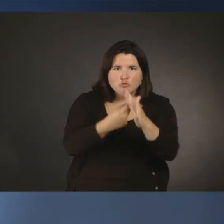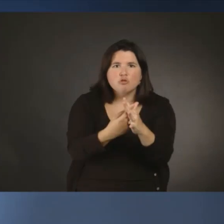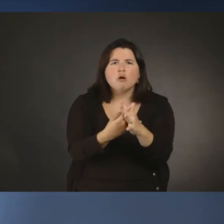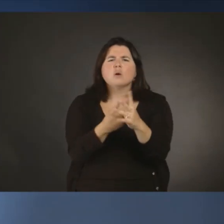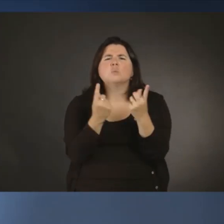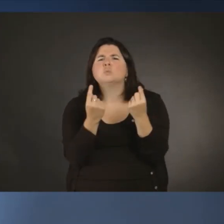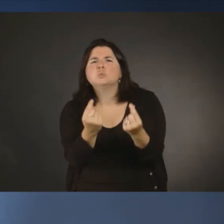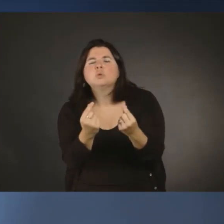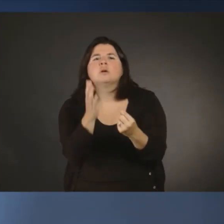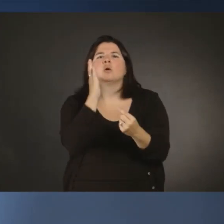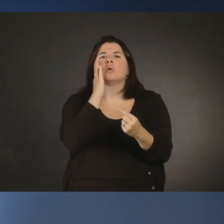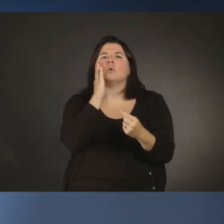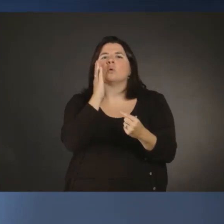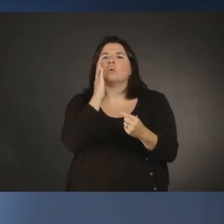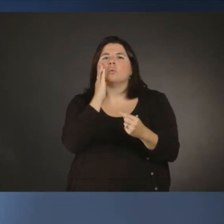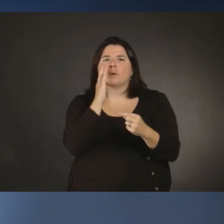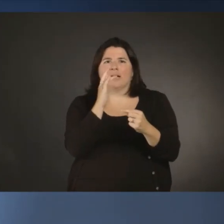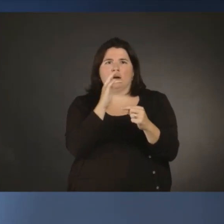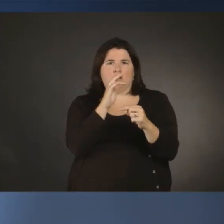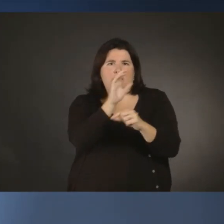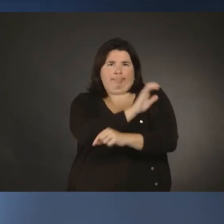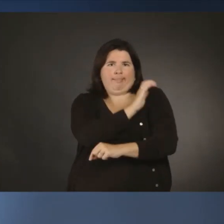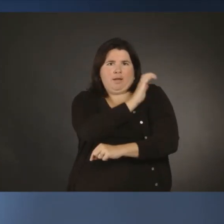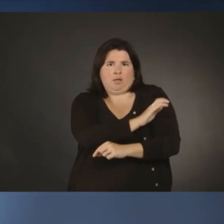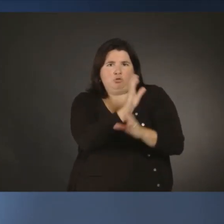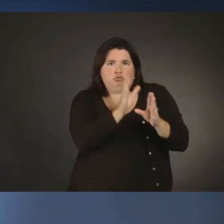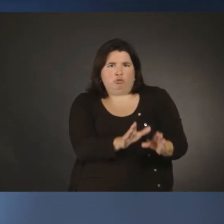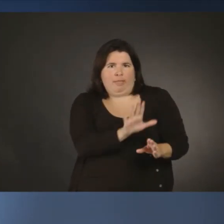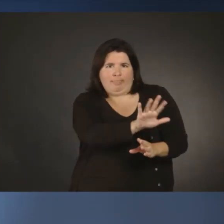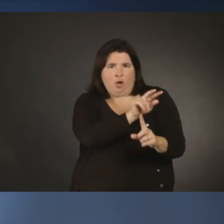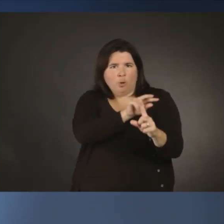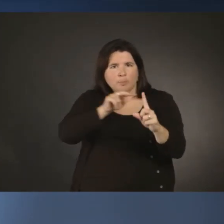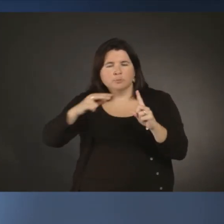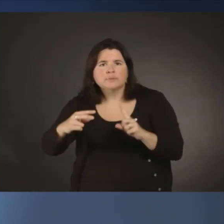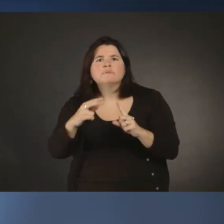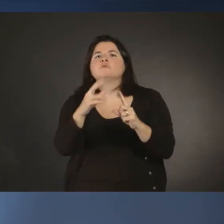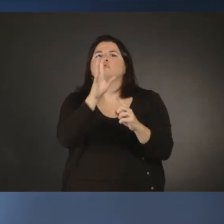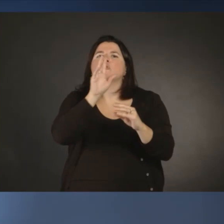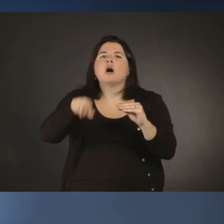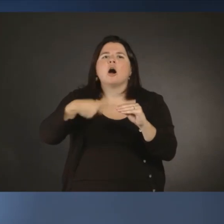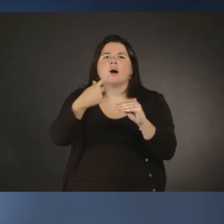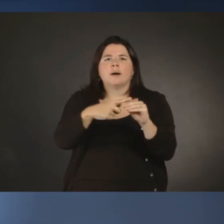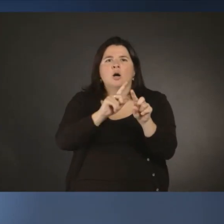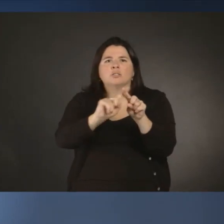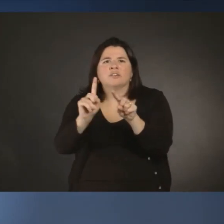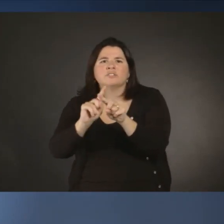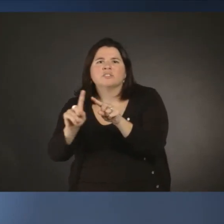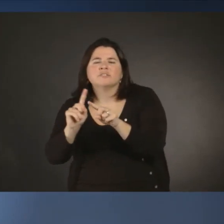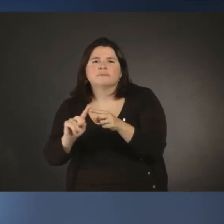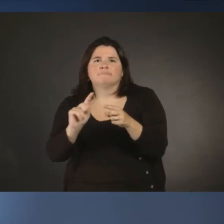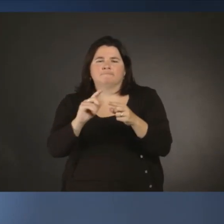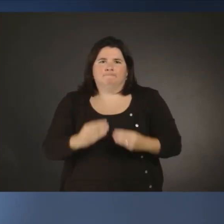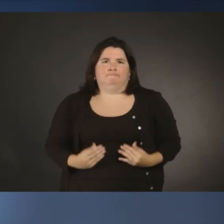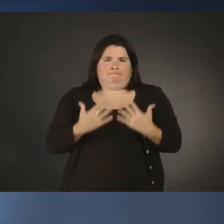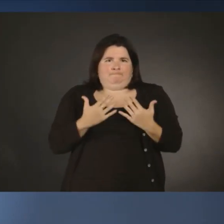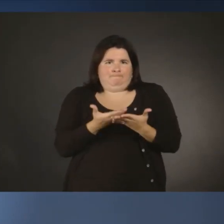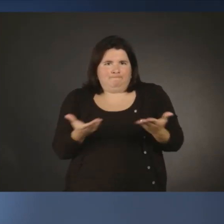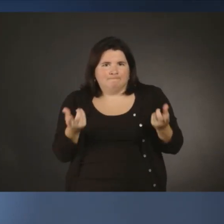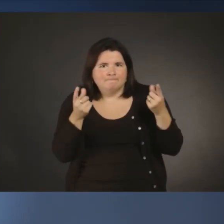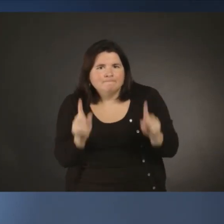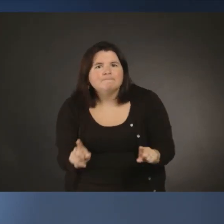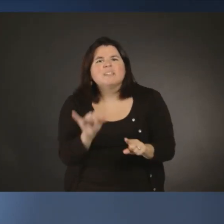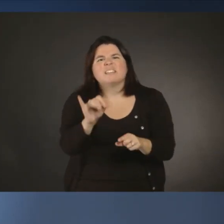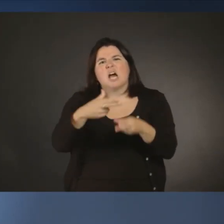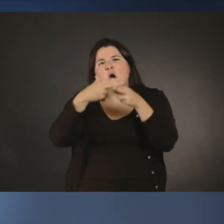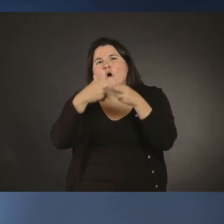how we've impacted someone's life for the better. We call these mission moments, and they are truly